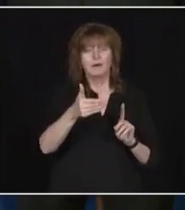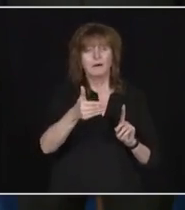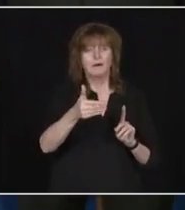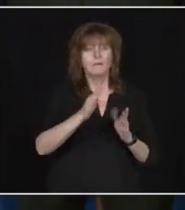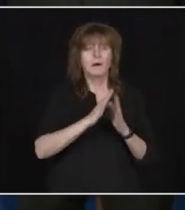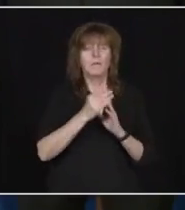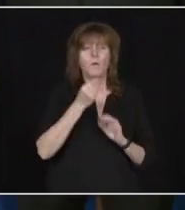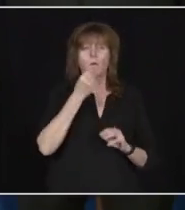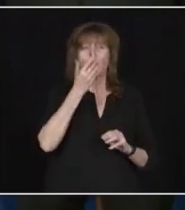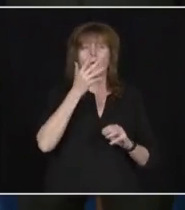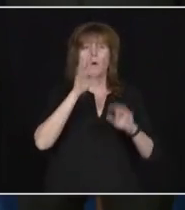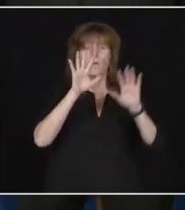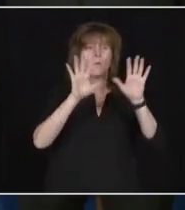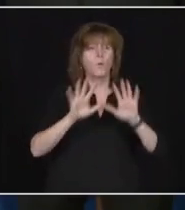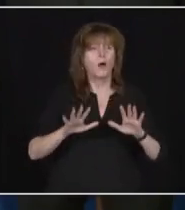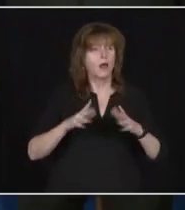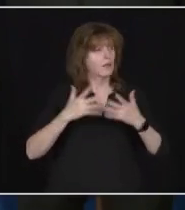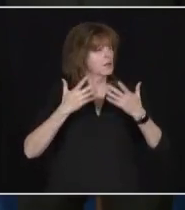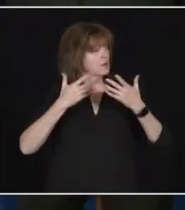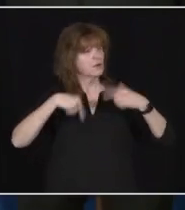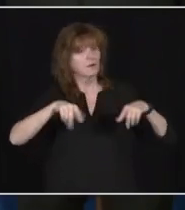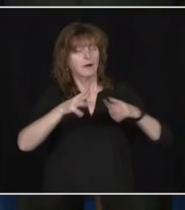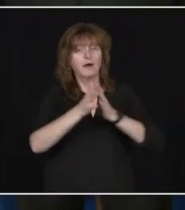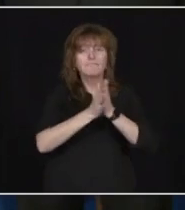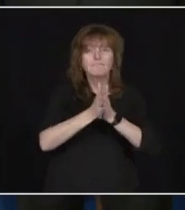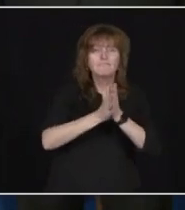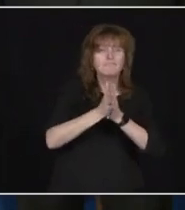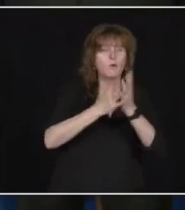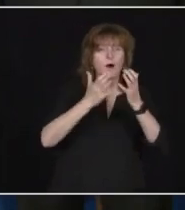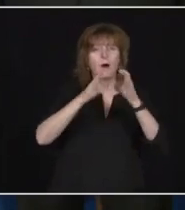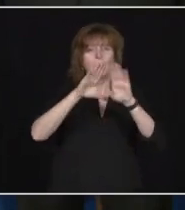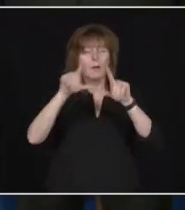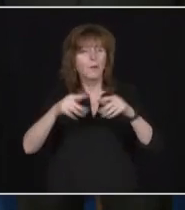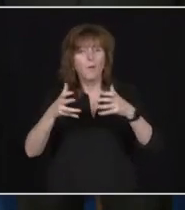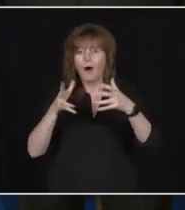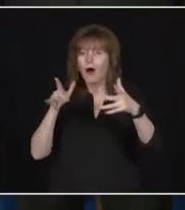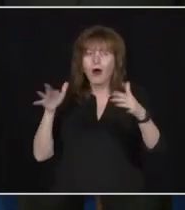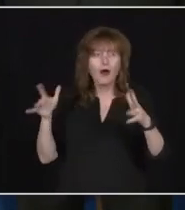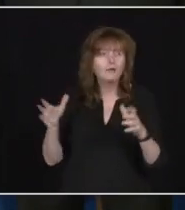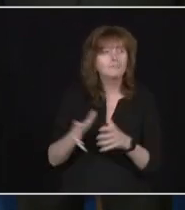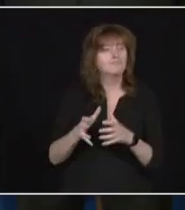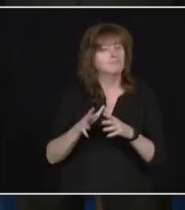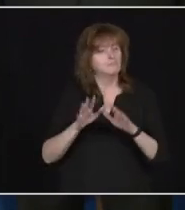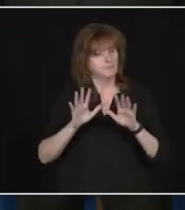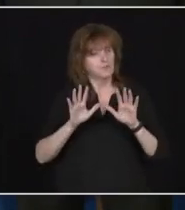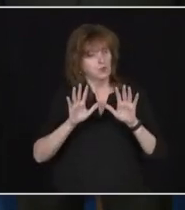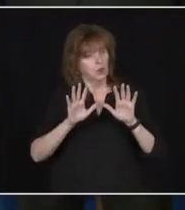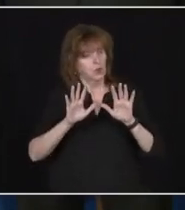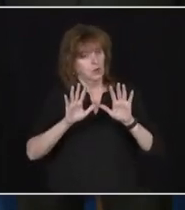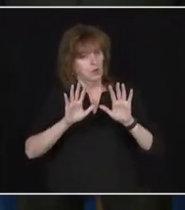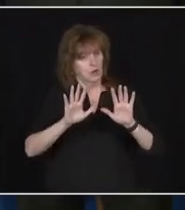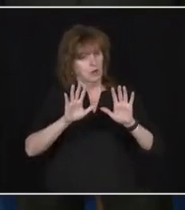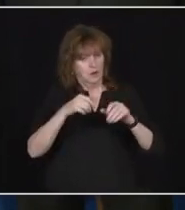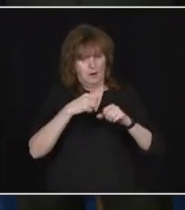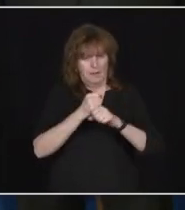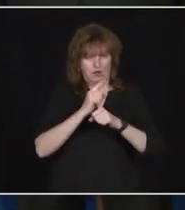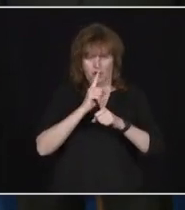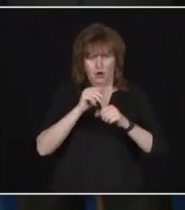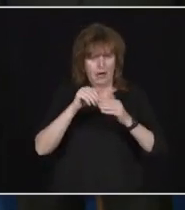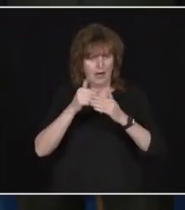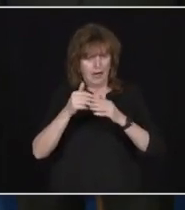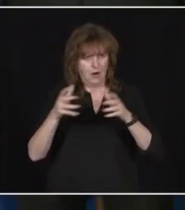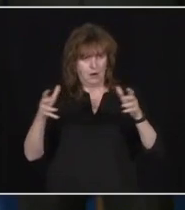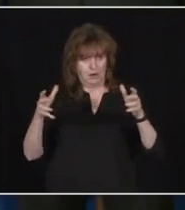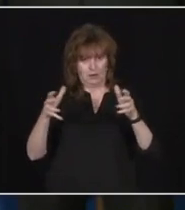for barbecues and other occasions. So we are looking at the safest and healthiest way in order to do that.